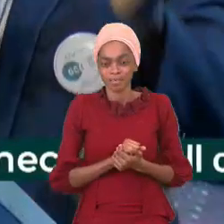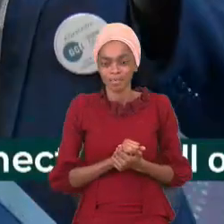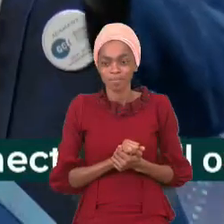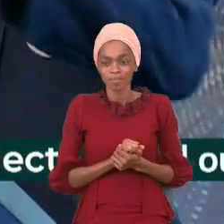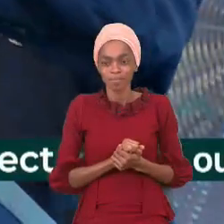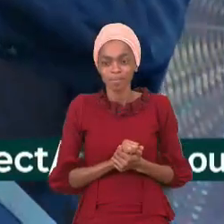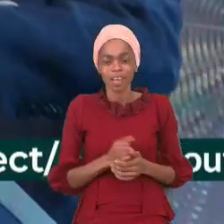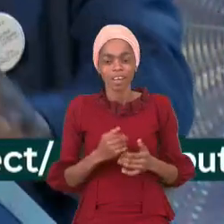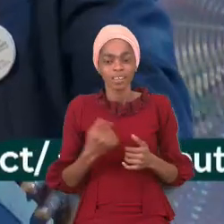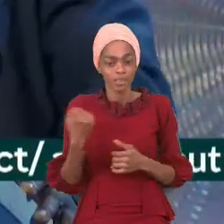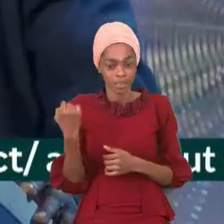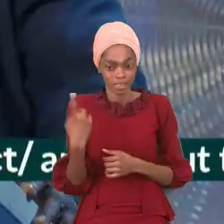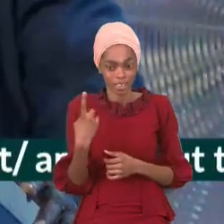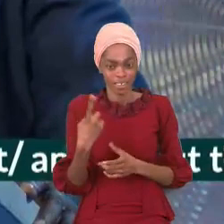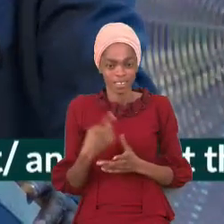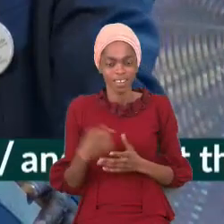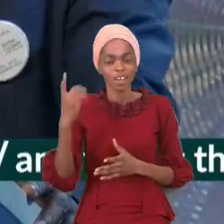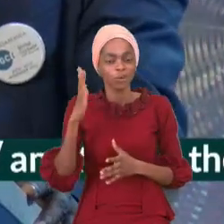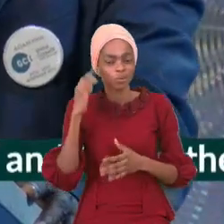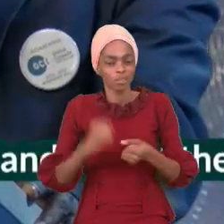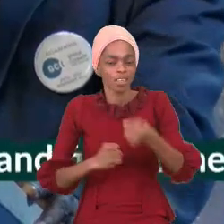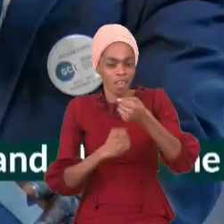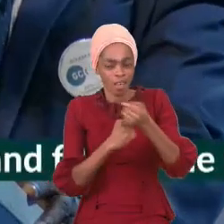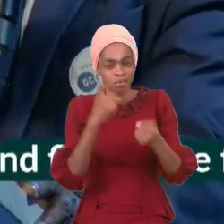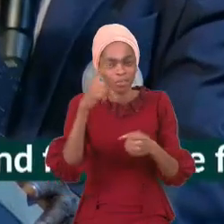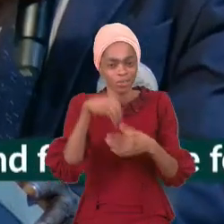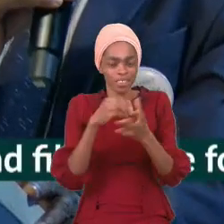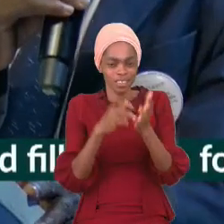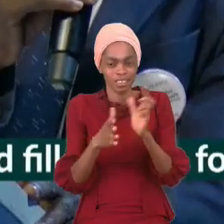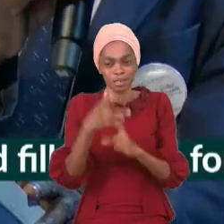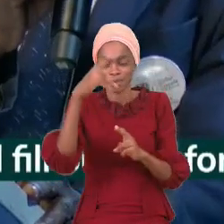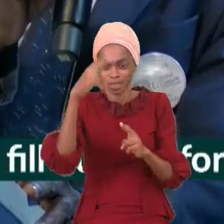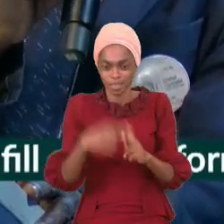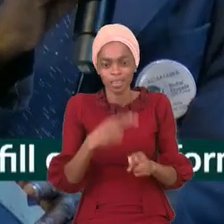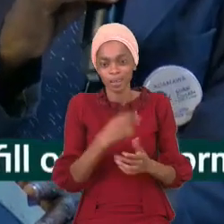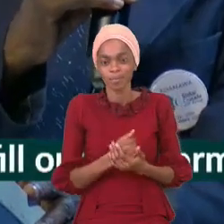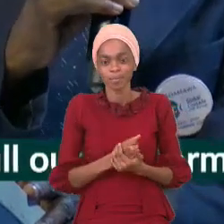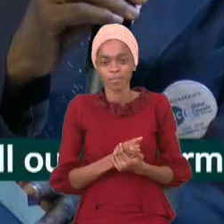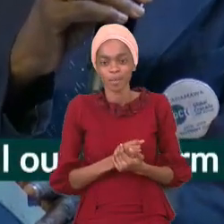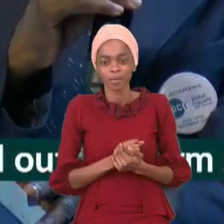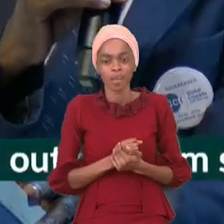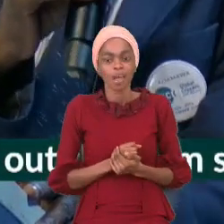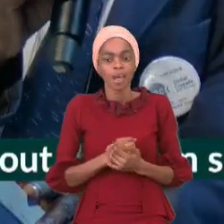wing one and wing two. If you are true, can you please wave the flag?